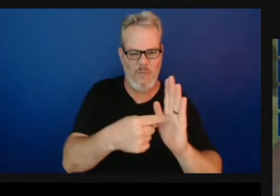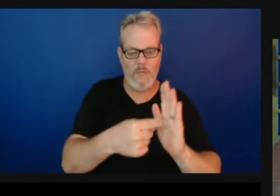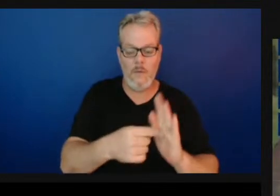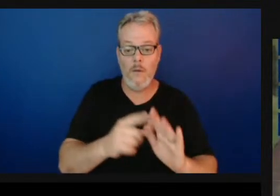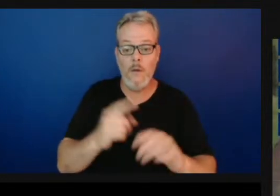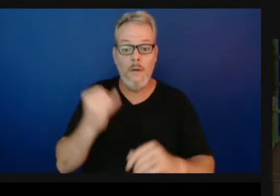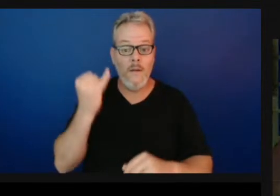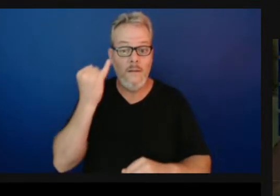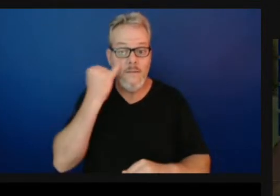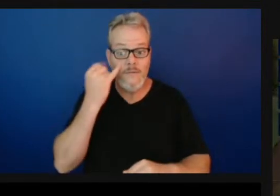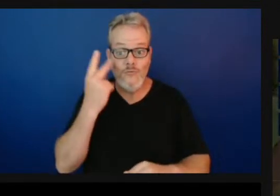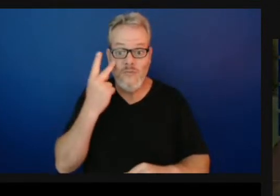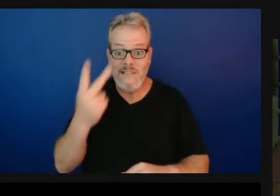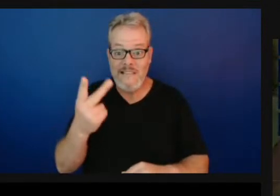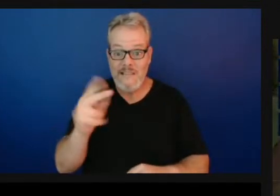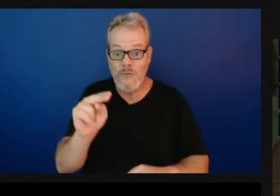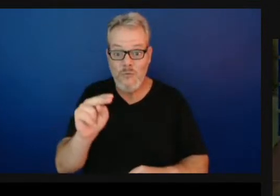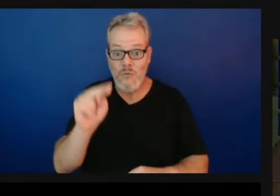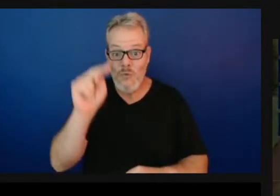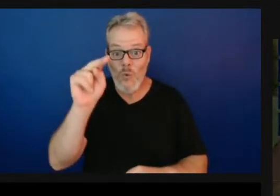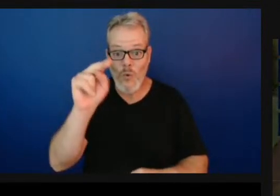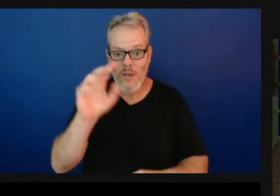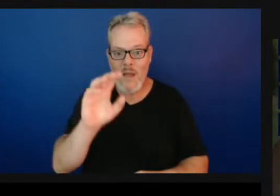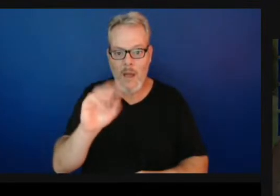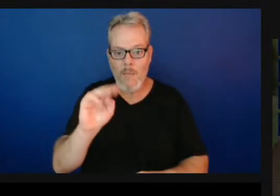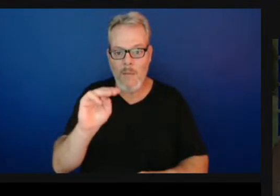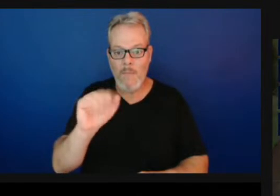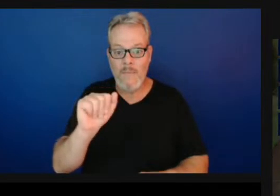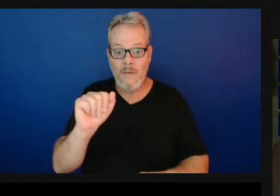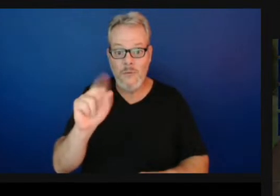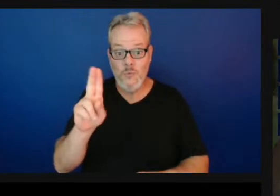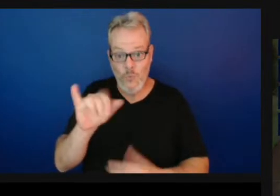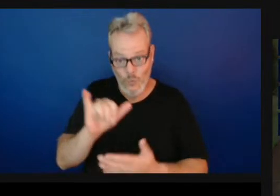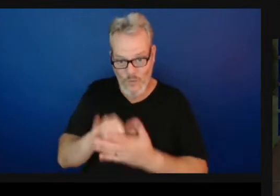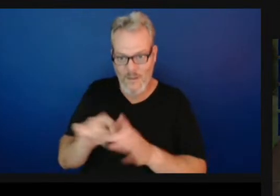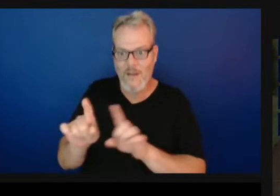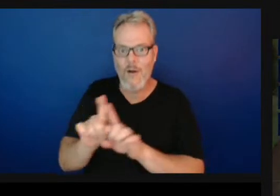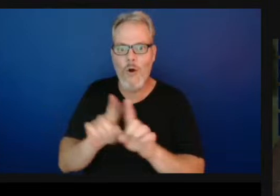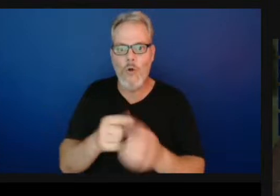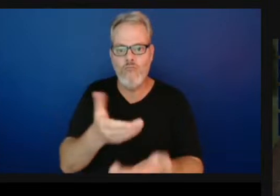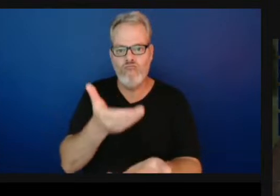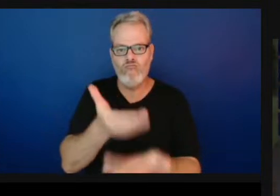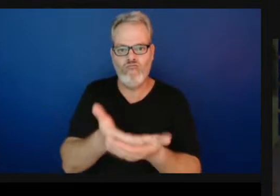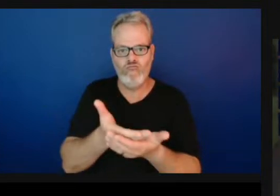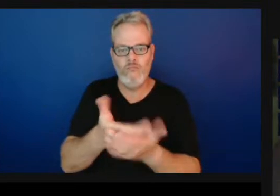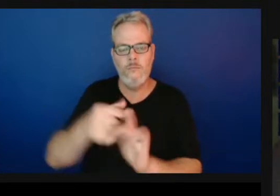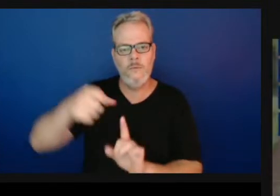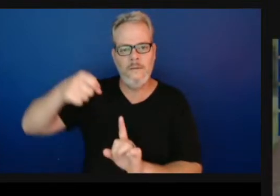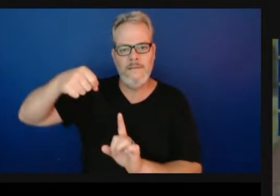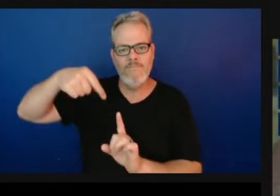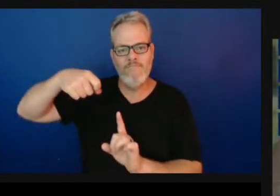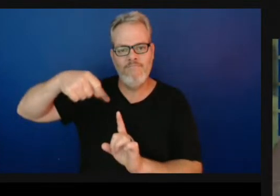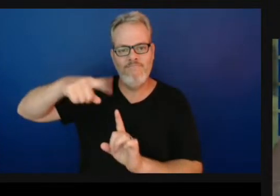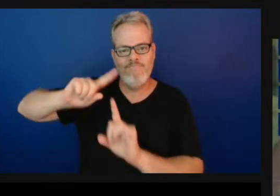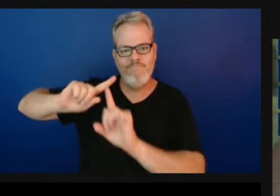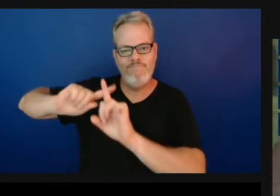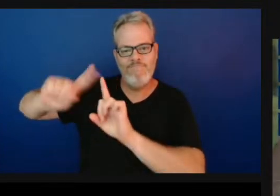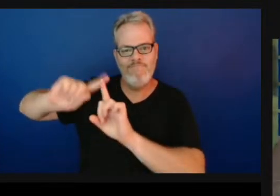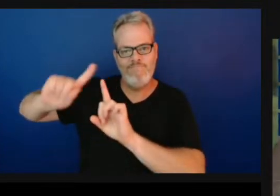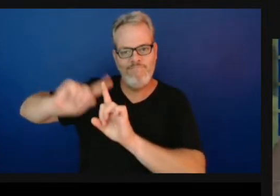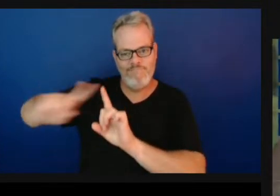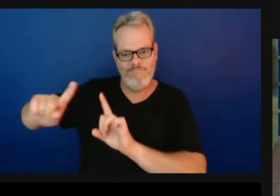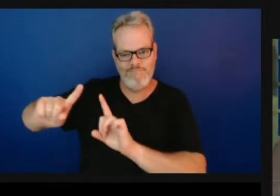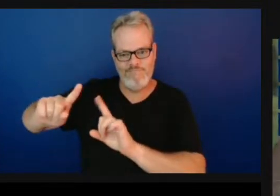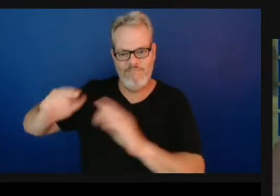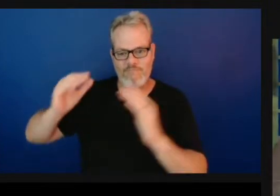the one just north of there at MMAU is also showing signals, as is the one north of